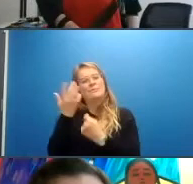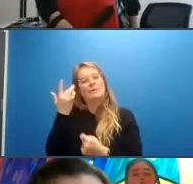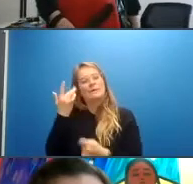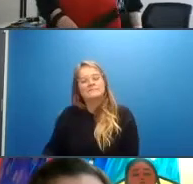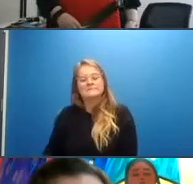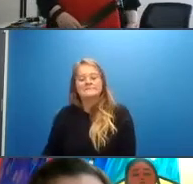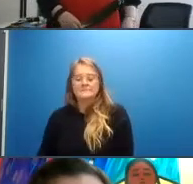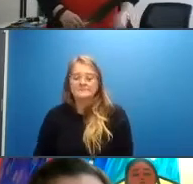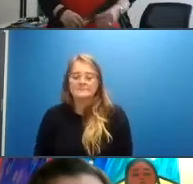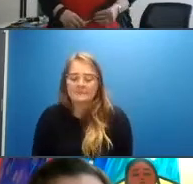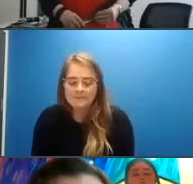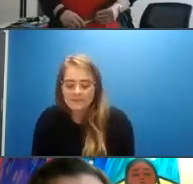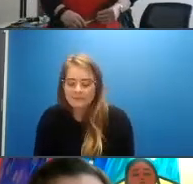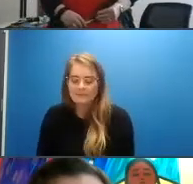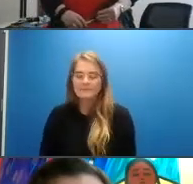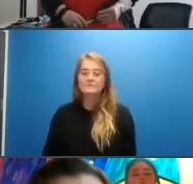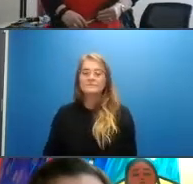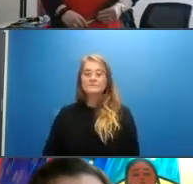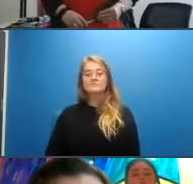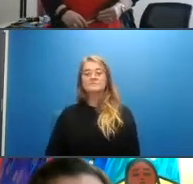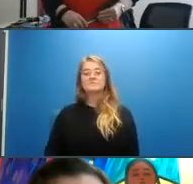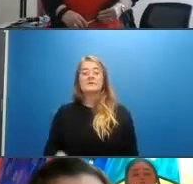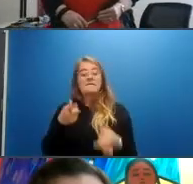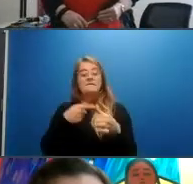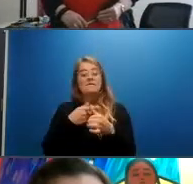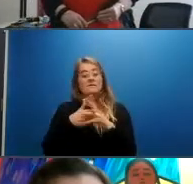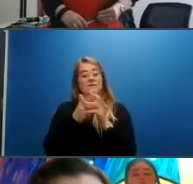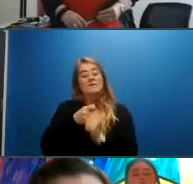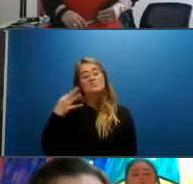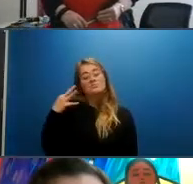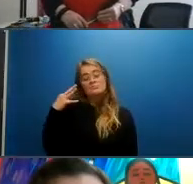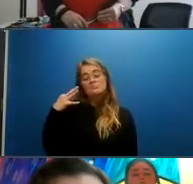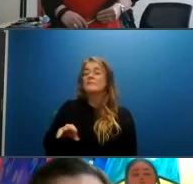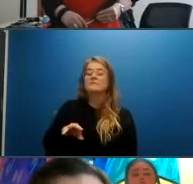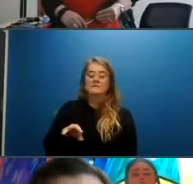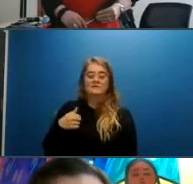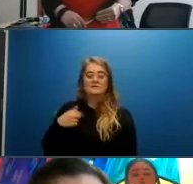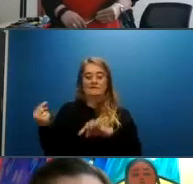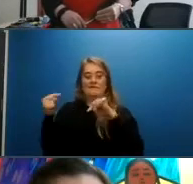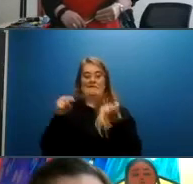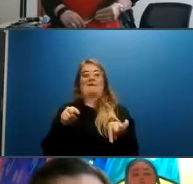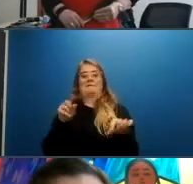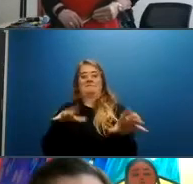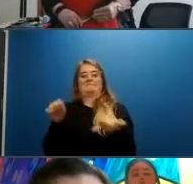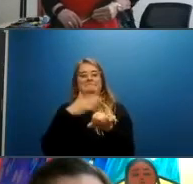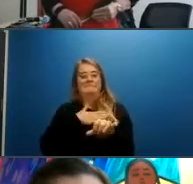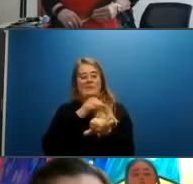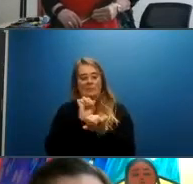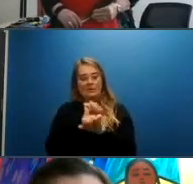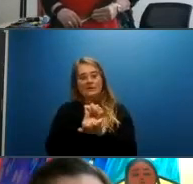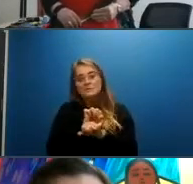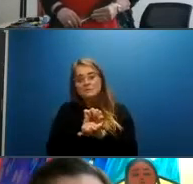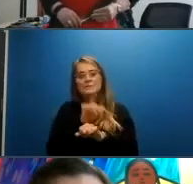I just want to say what a privilege it is to be able to come and do the work here.